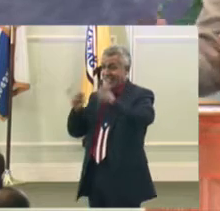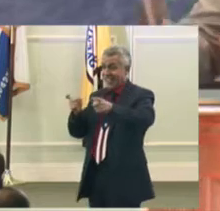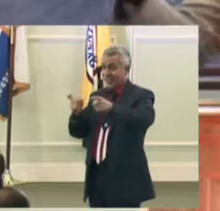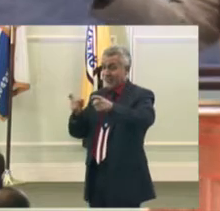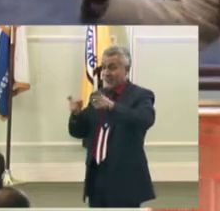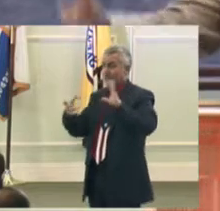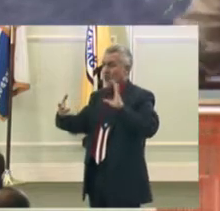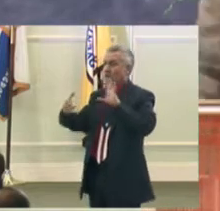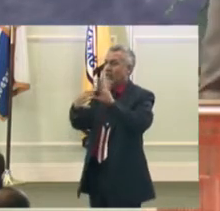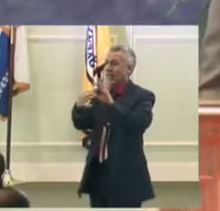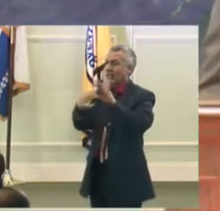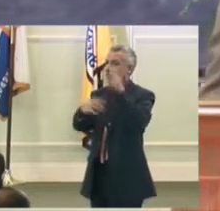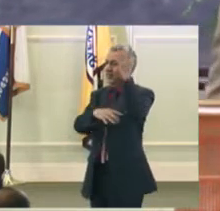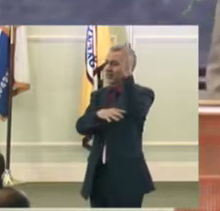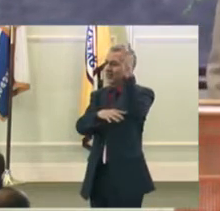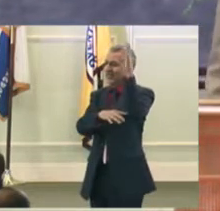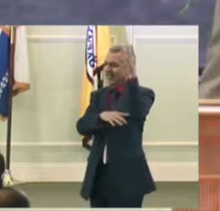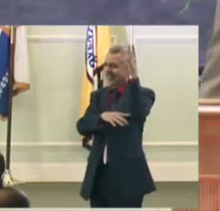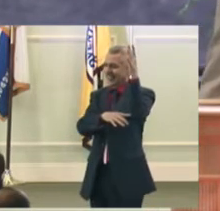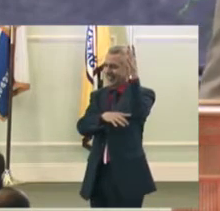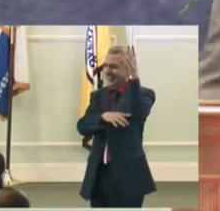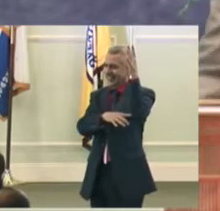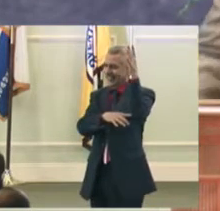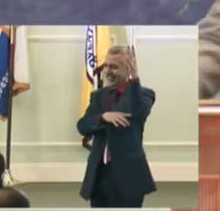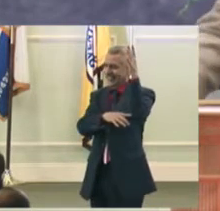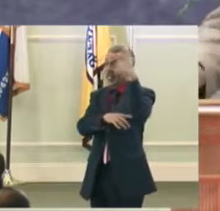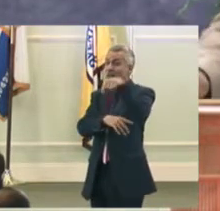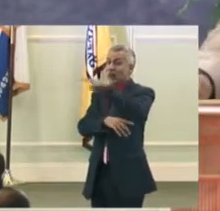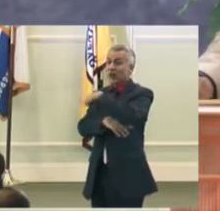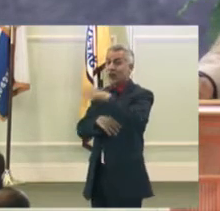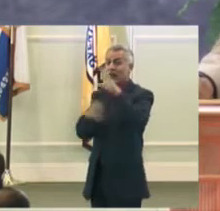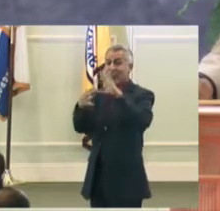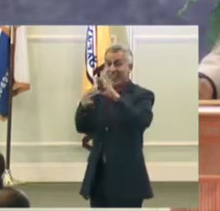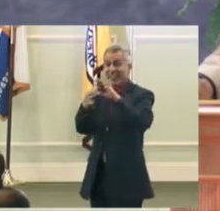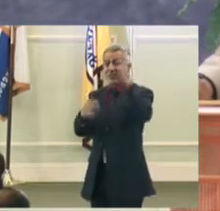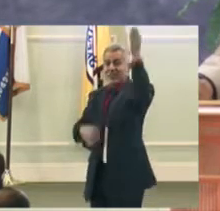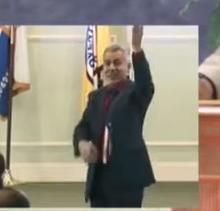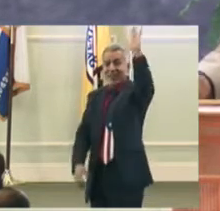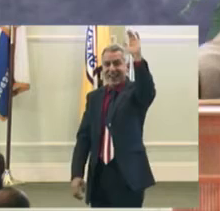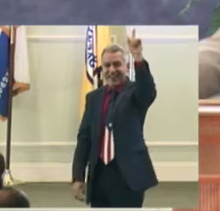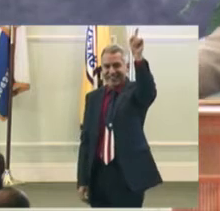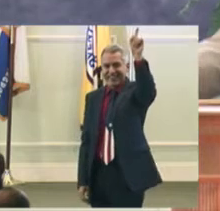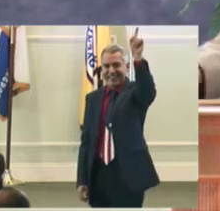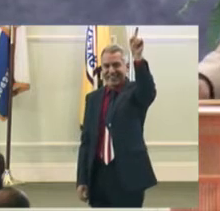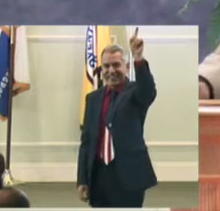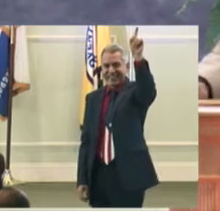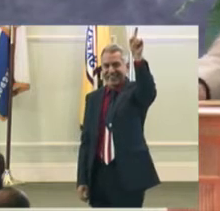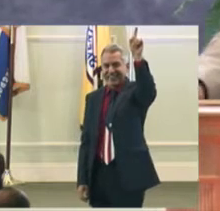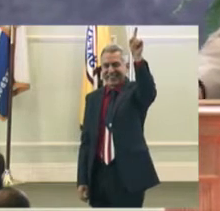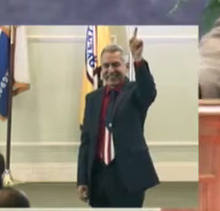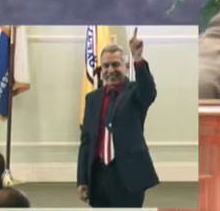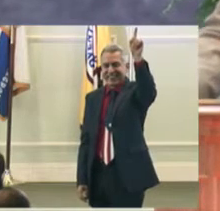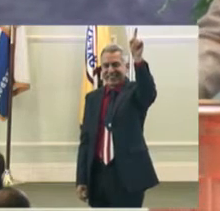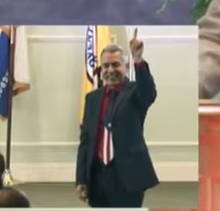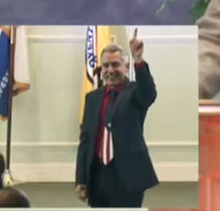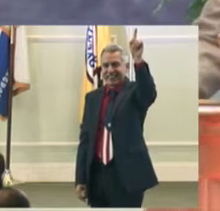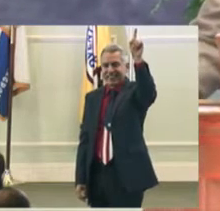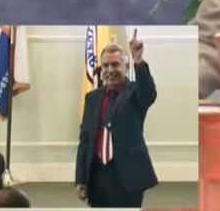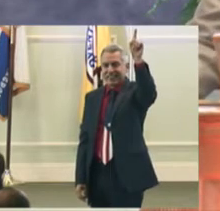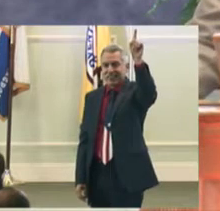in the context of my loving relationship with the Father, I certainly can. But apart from him, he says, I can do